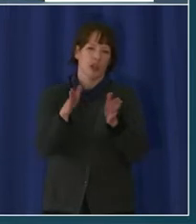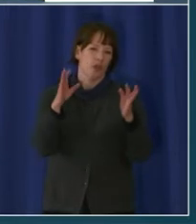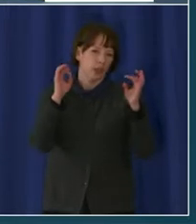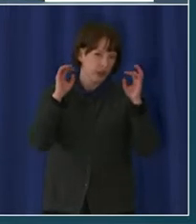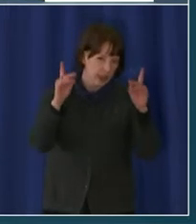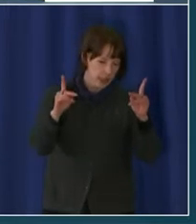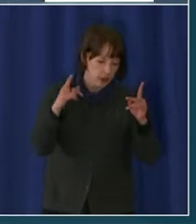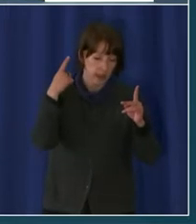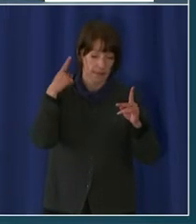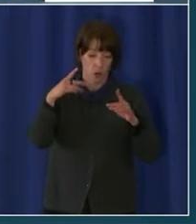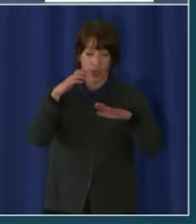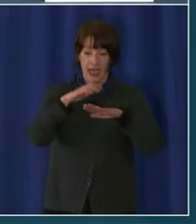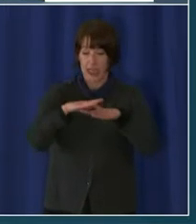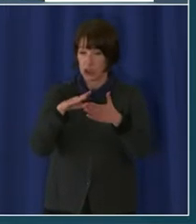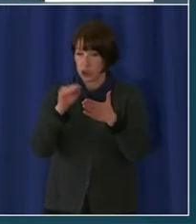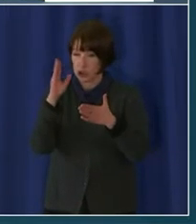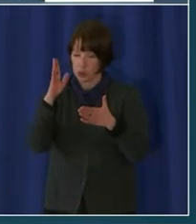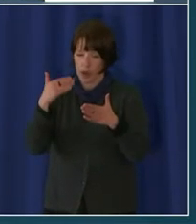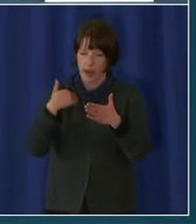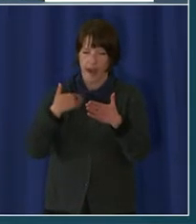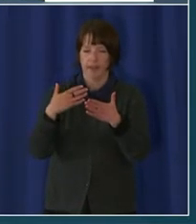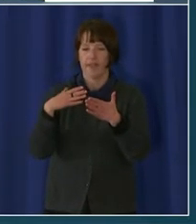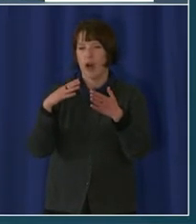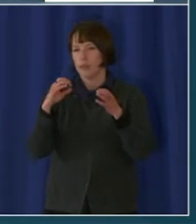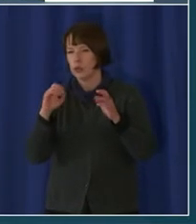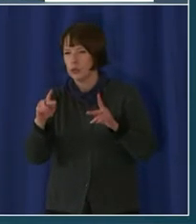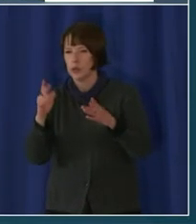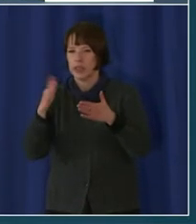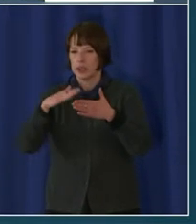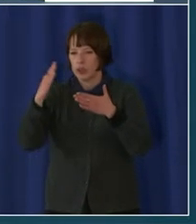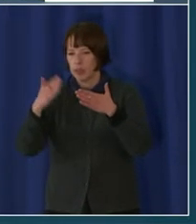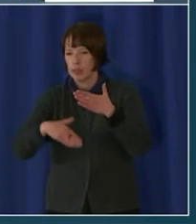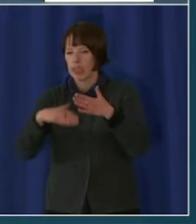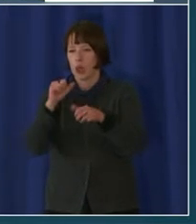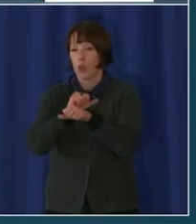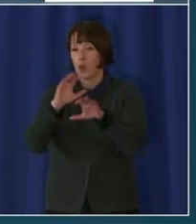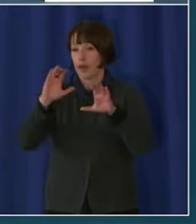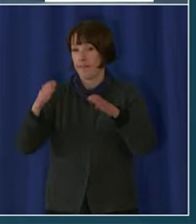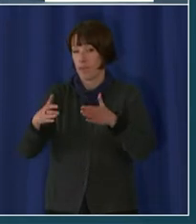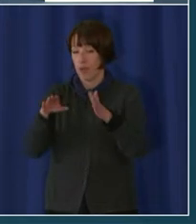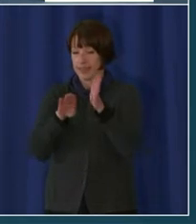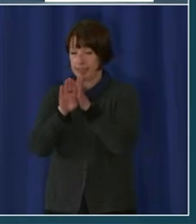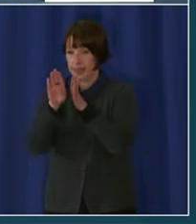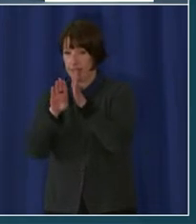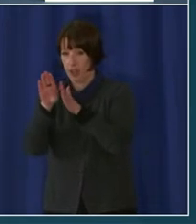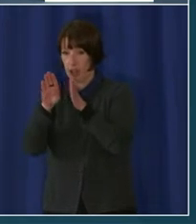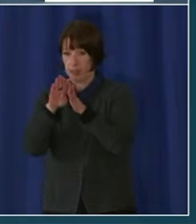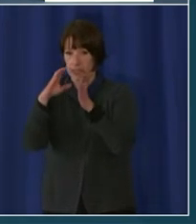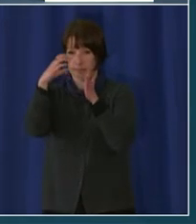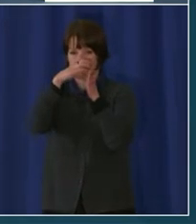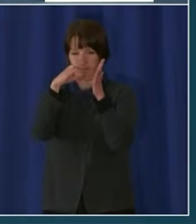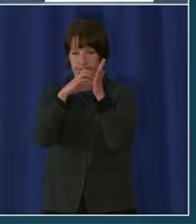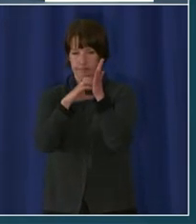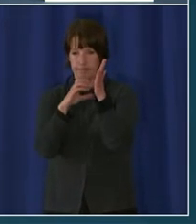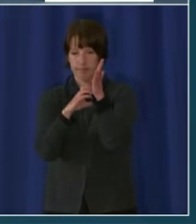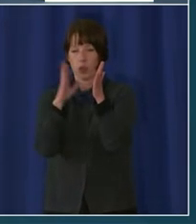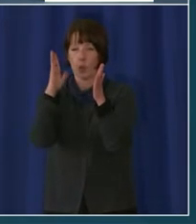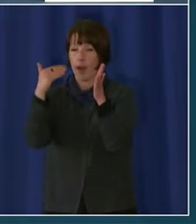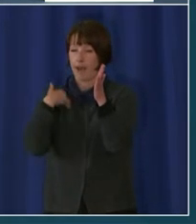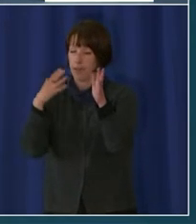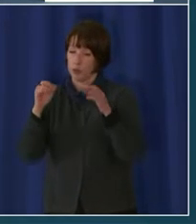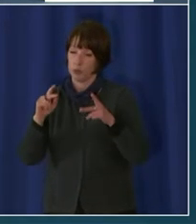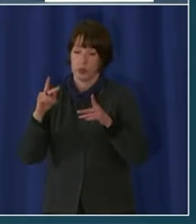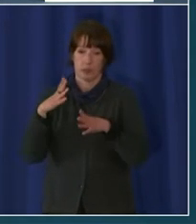program. For English learners, they will have the opportunity to complete workforce development modules, and they will have the opportunity